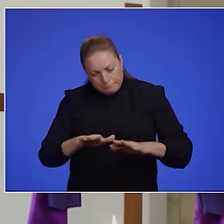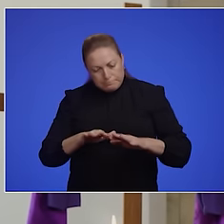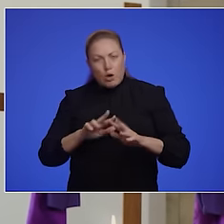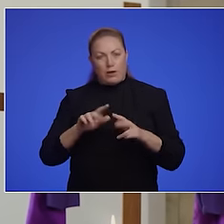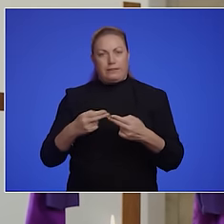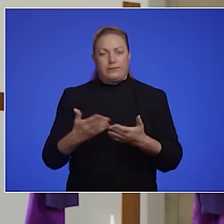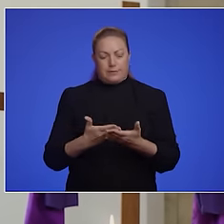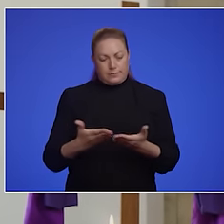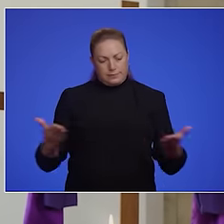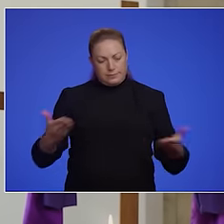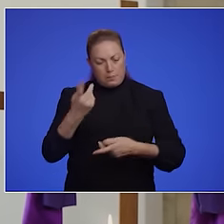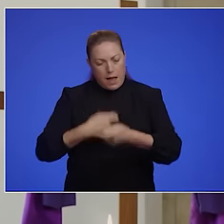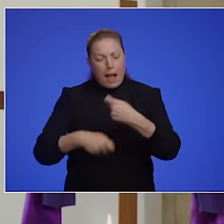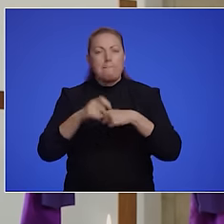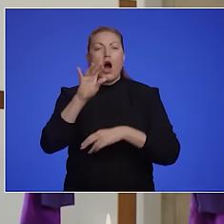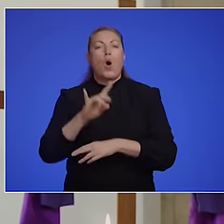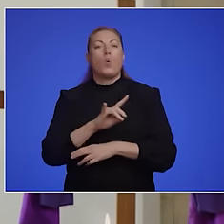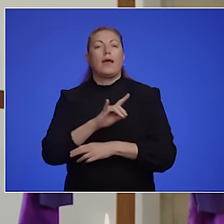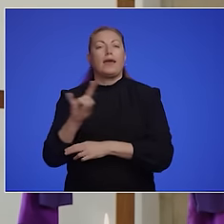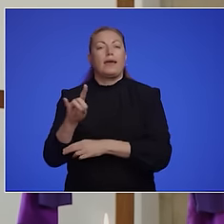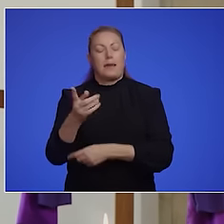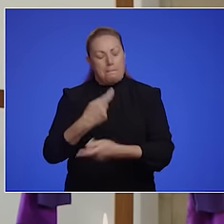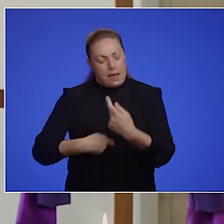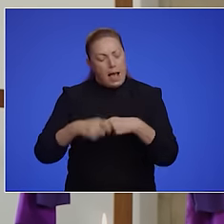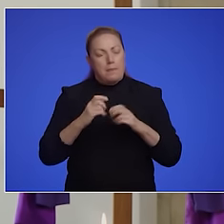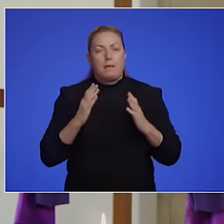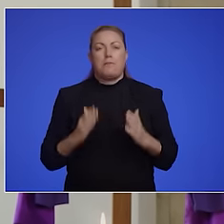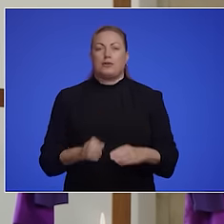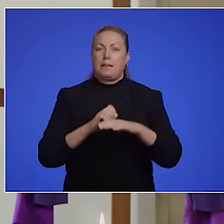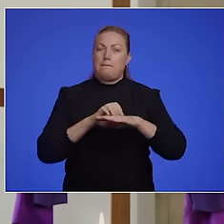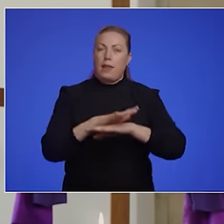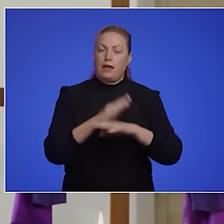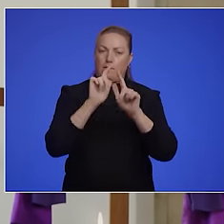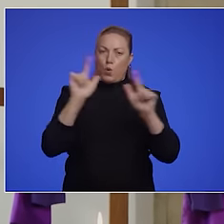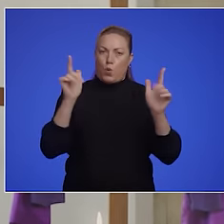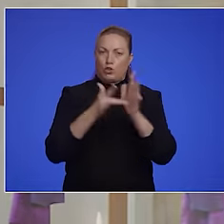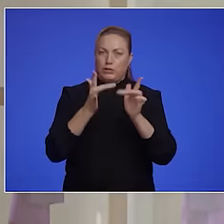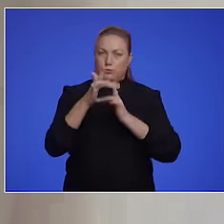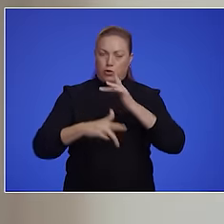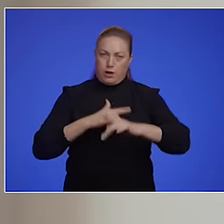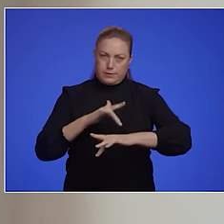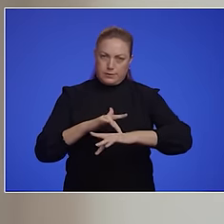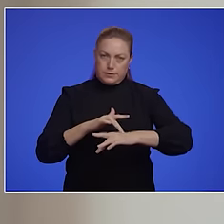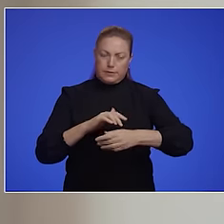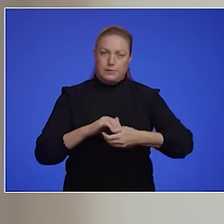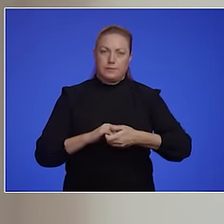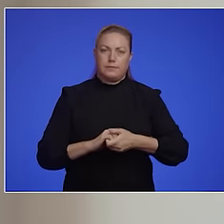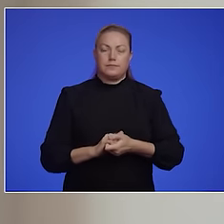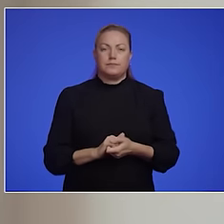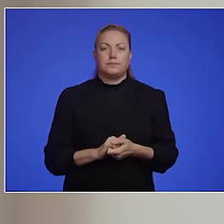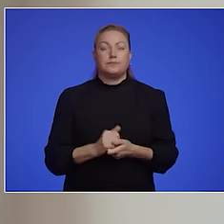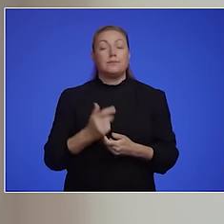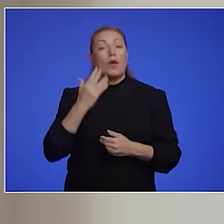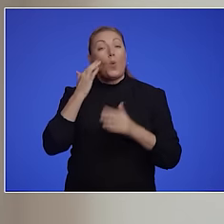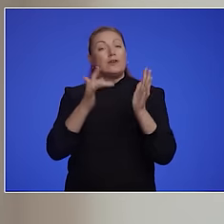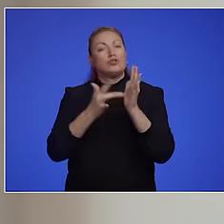upon them like the dewfall So that they may become for us The body and blood of our Lord Jesus Christ At the